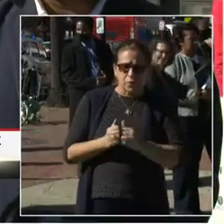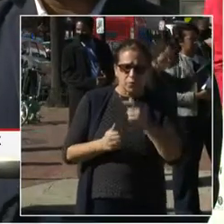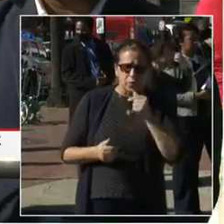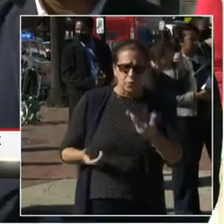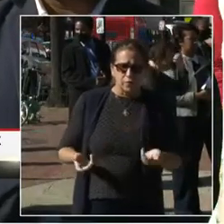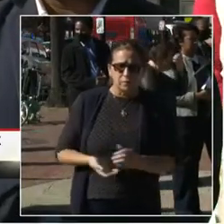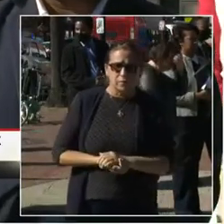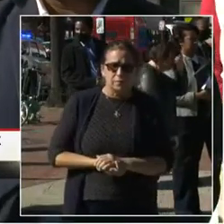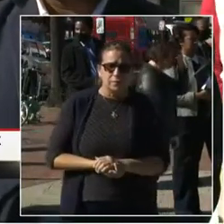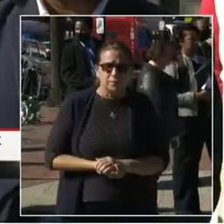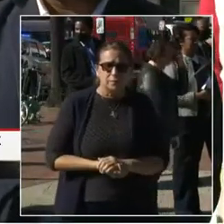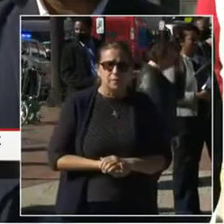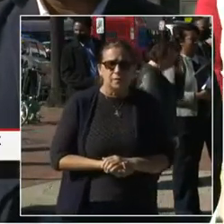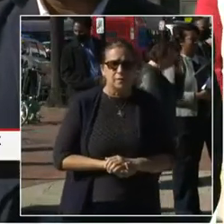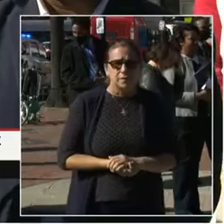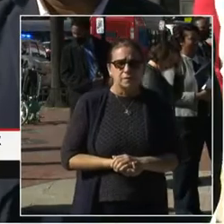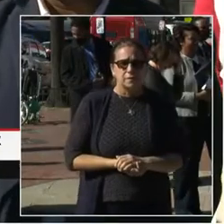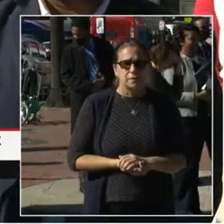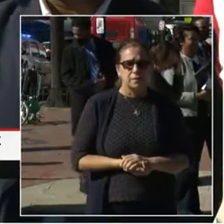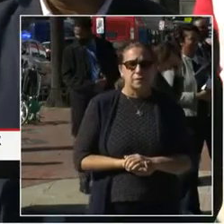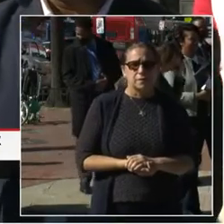a little bit of go-go, of course.